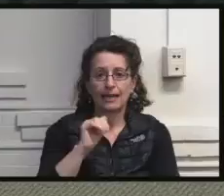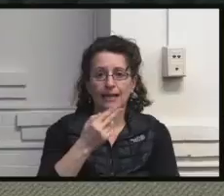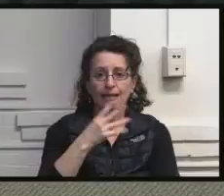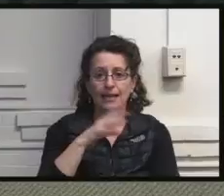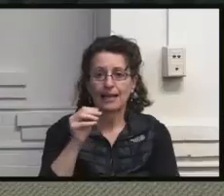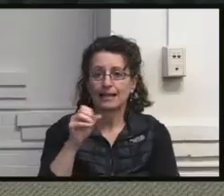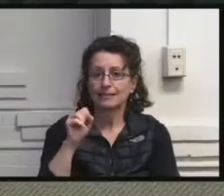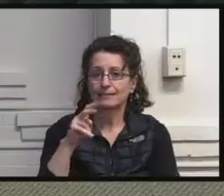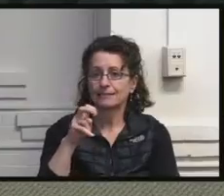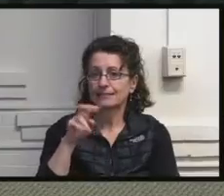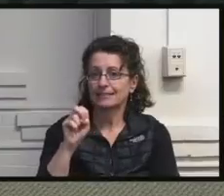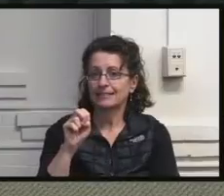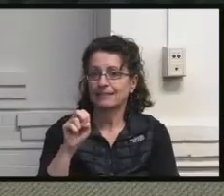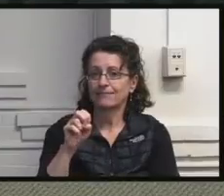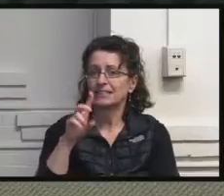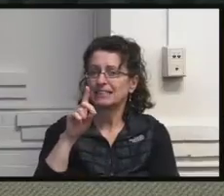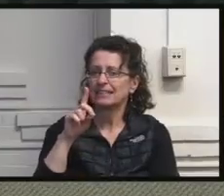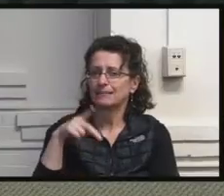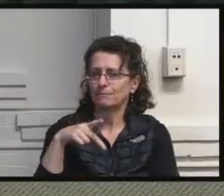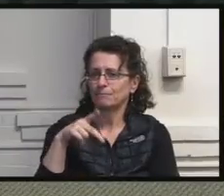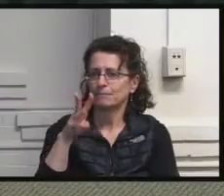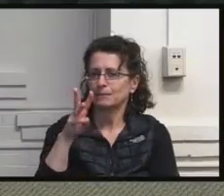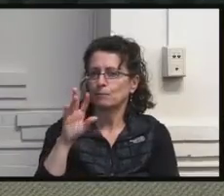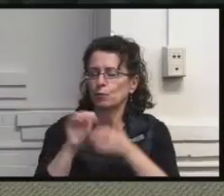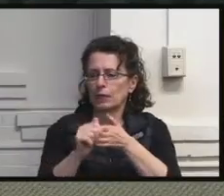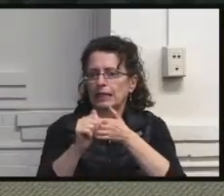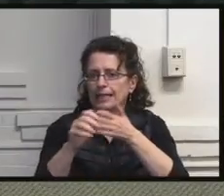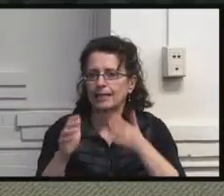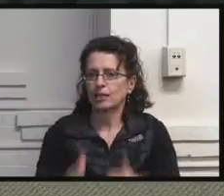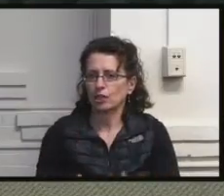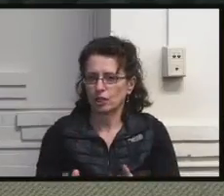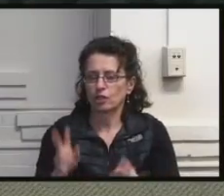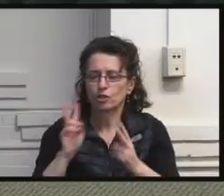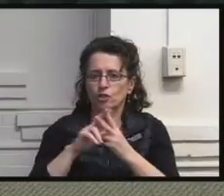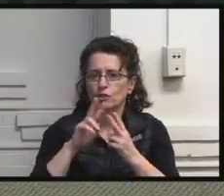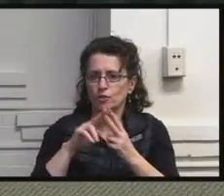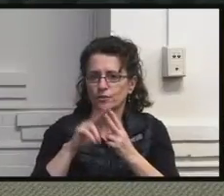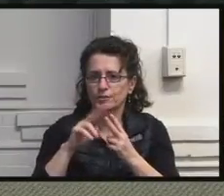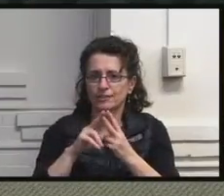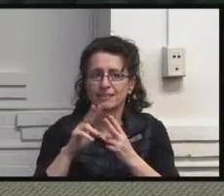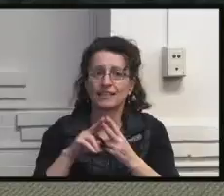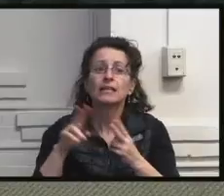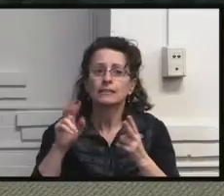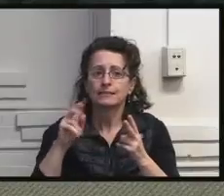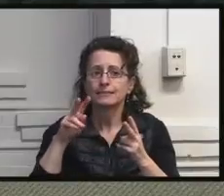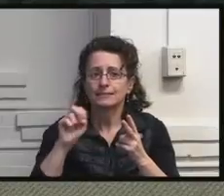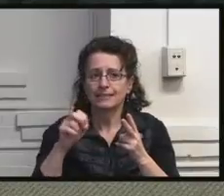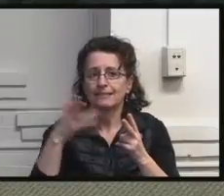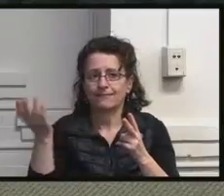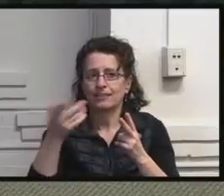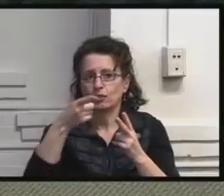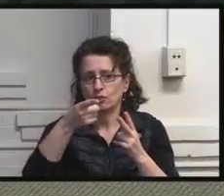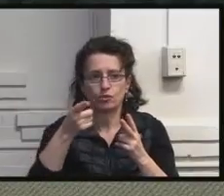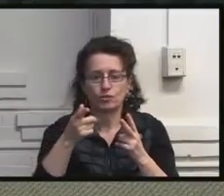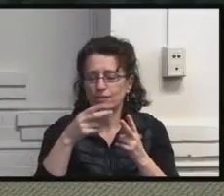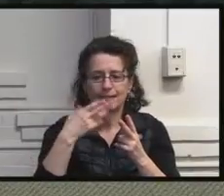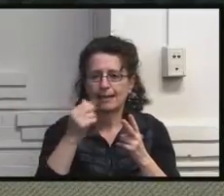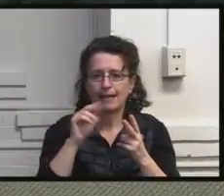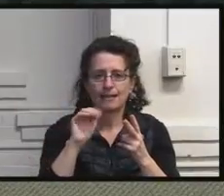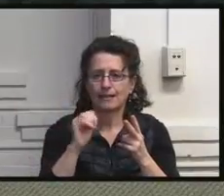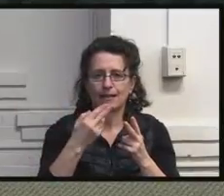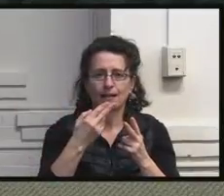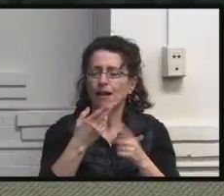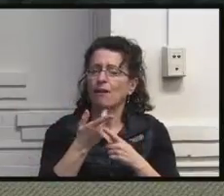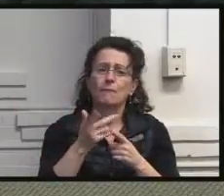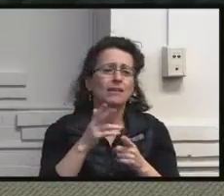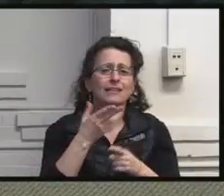team for these kinds of projects and all other things, public works in town. And Steve is here. Hannah is not this evening. Hannah's